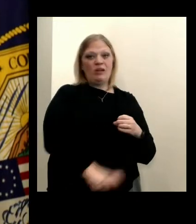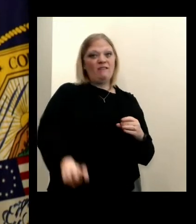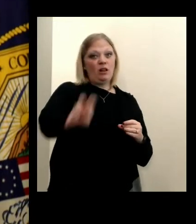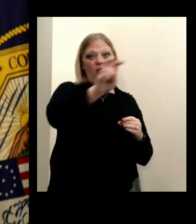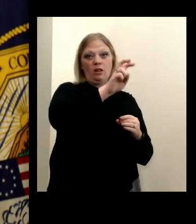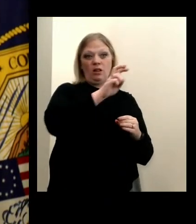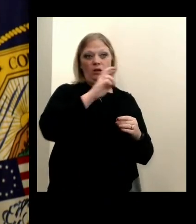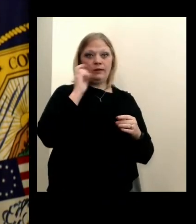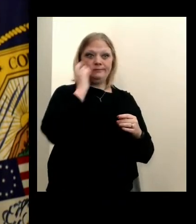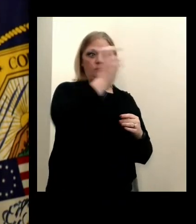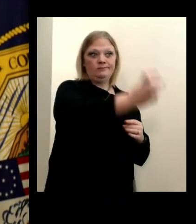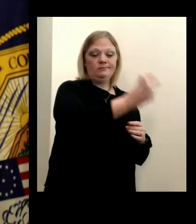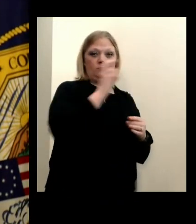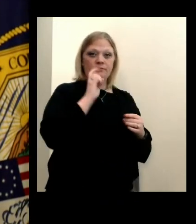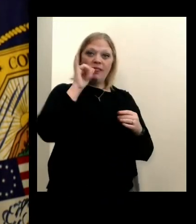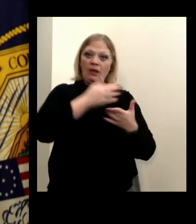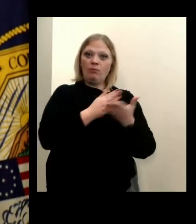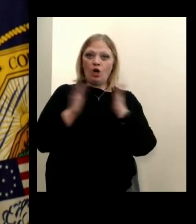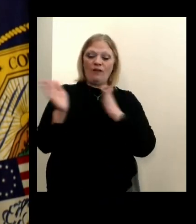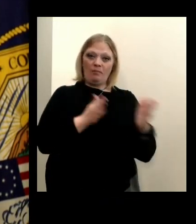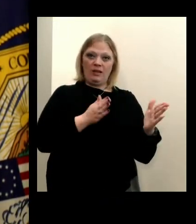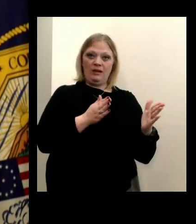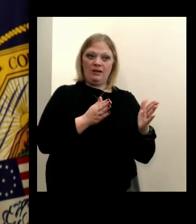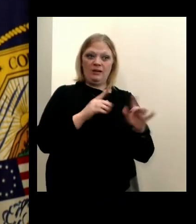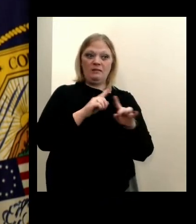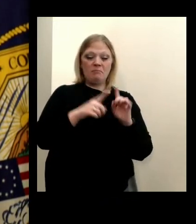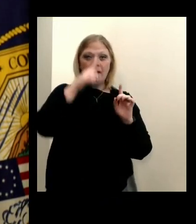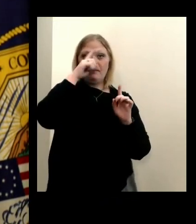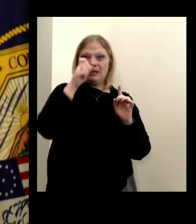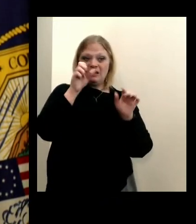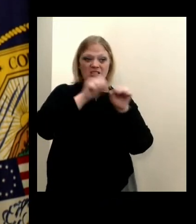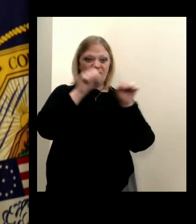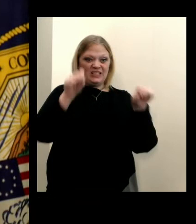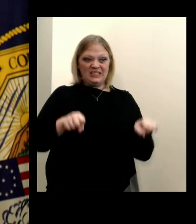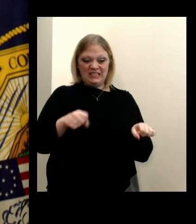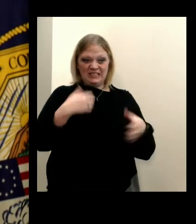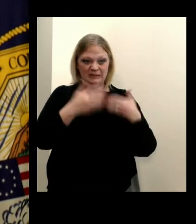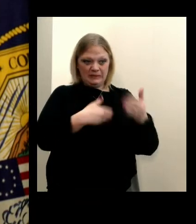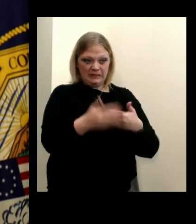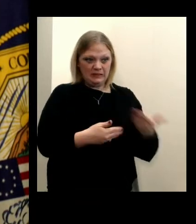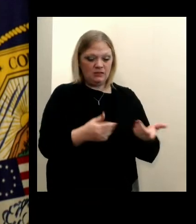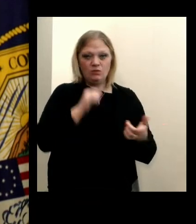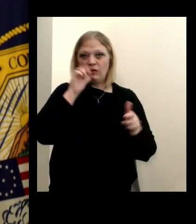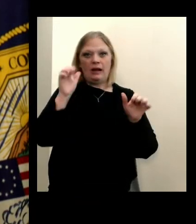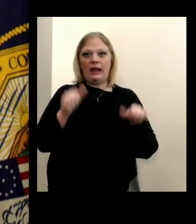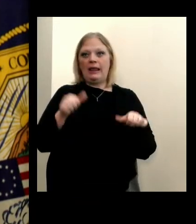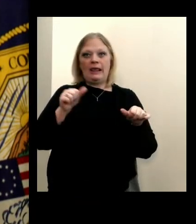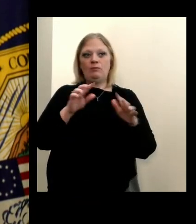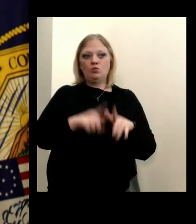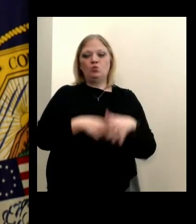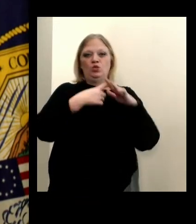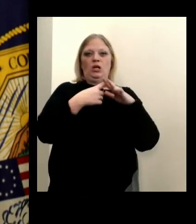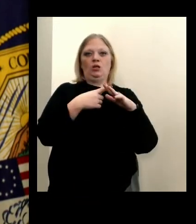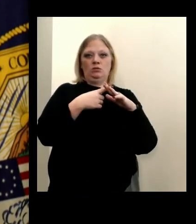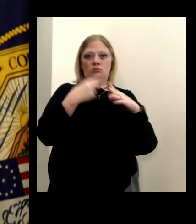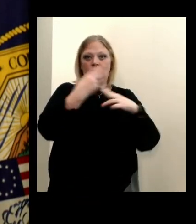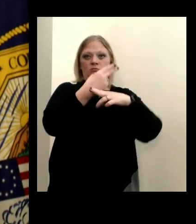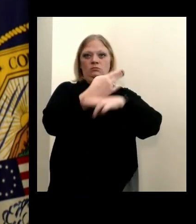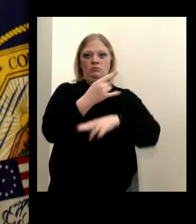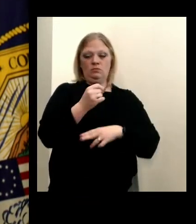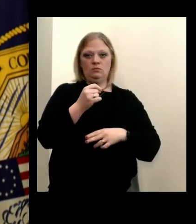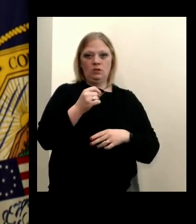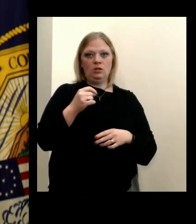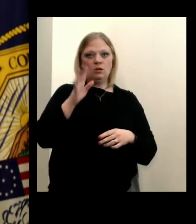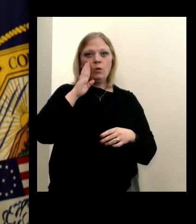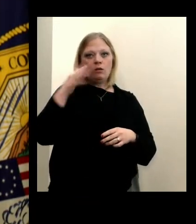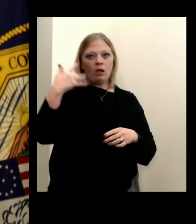that's part of our plan. But because of the way the system's going right now, we just have not been able to effectuate it. And it's going to be some time before we can do